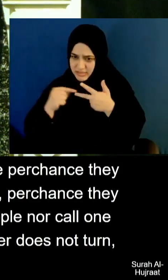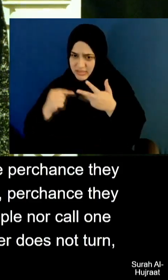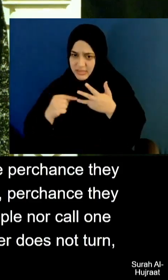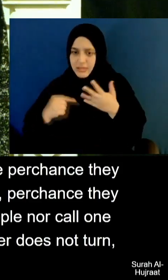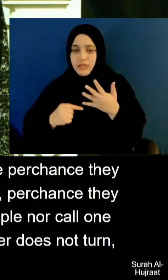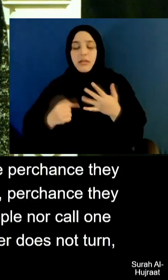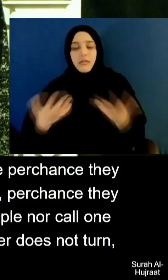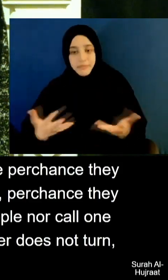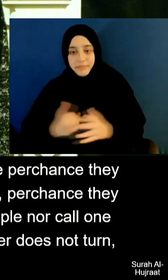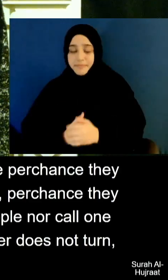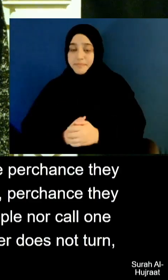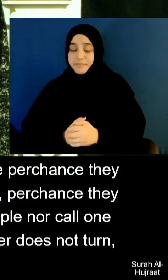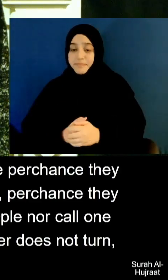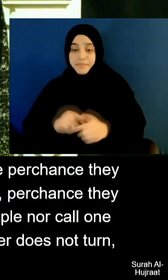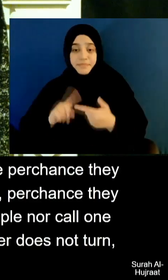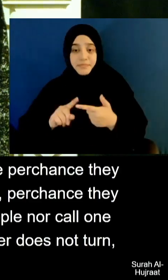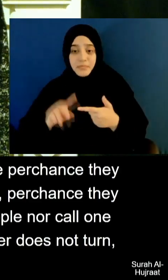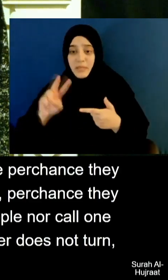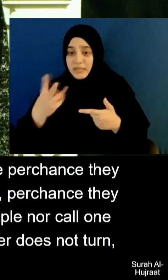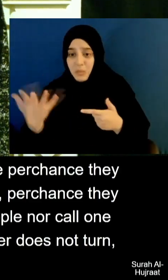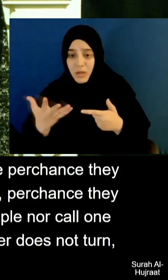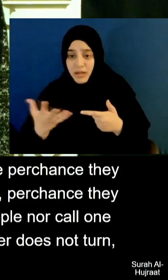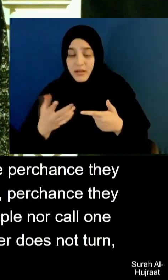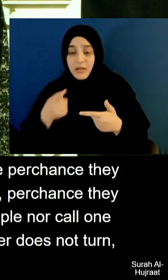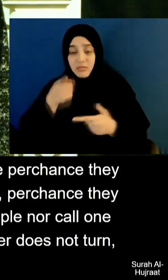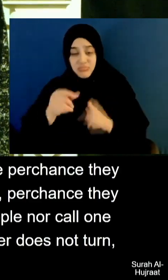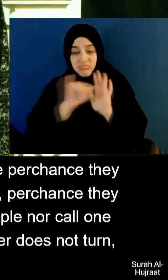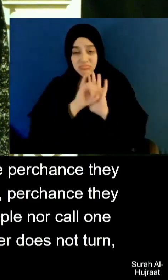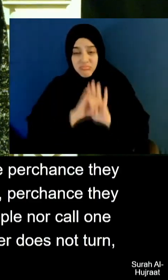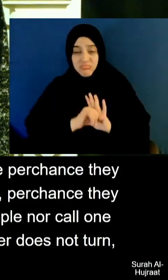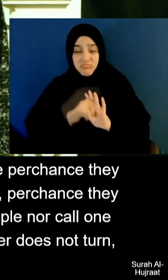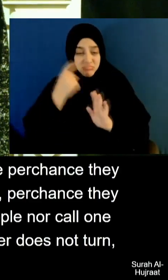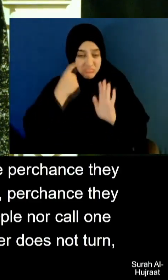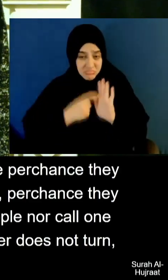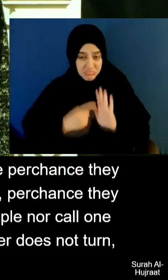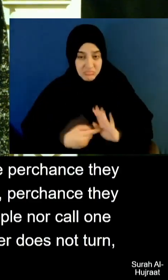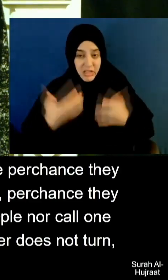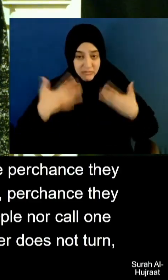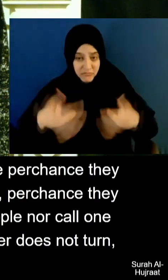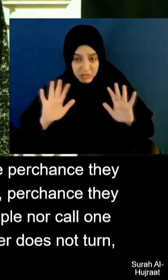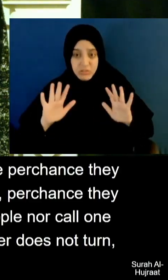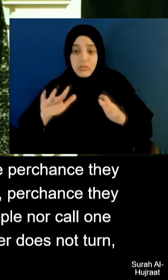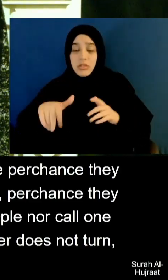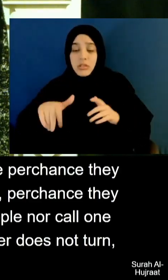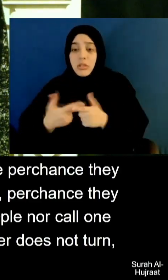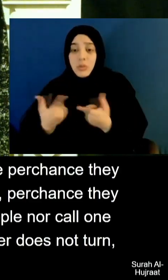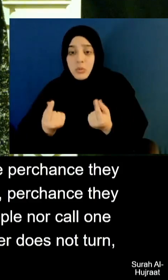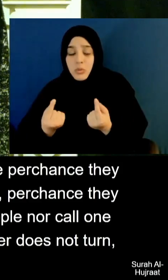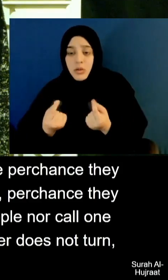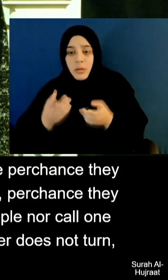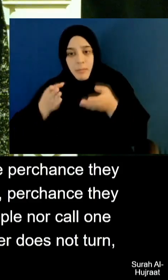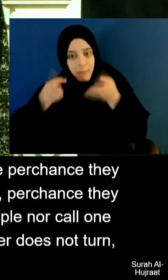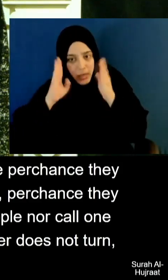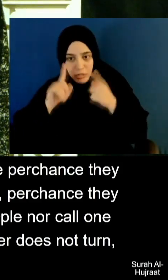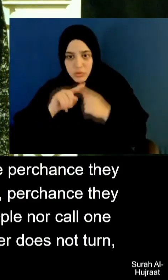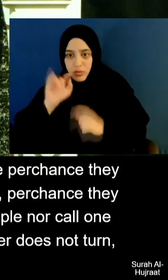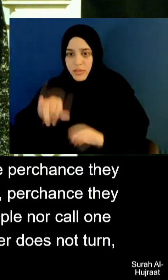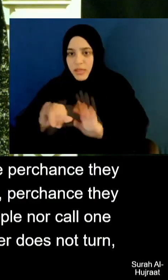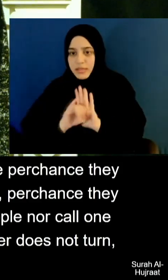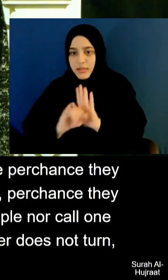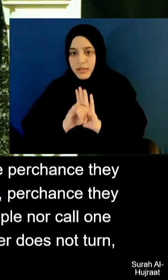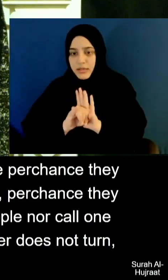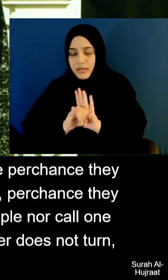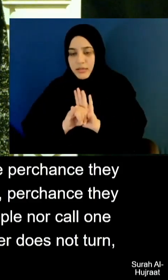and mu'minat, after identifying those identities, pay attention to those identities. You don't want to